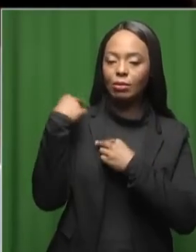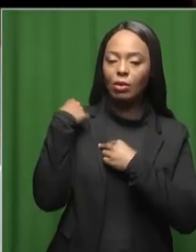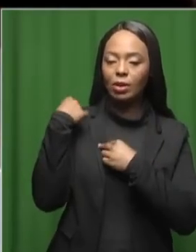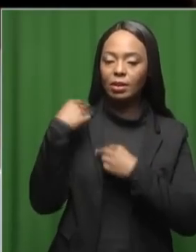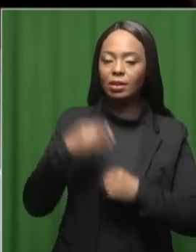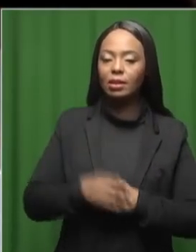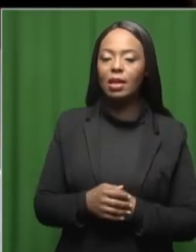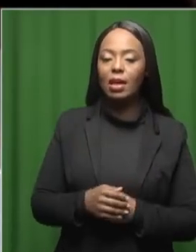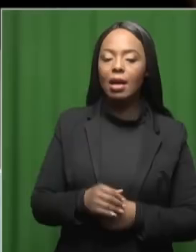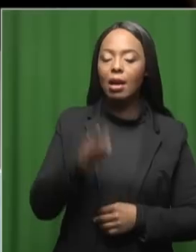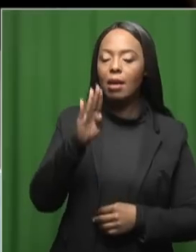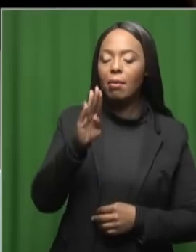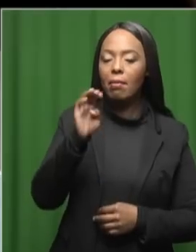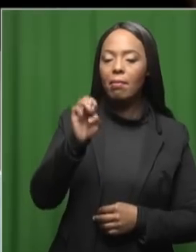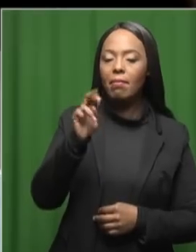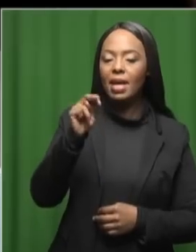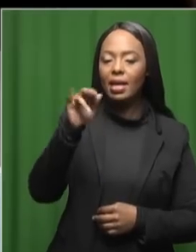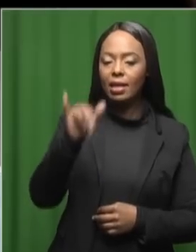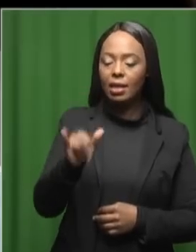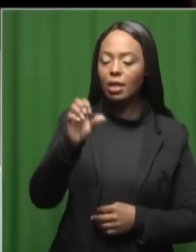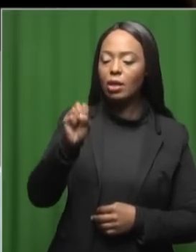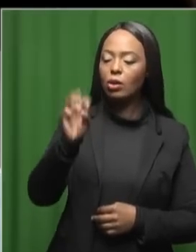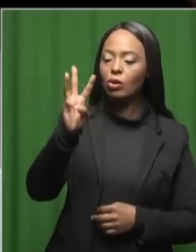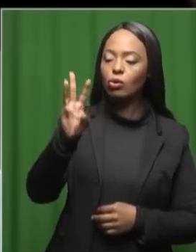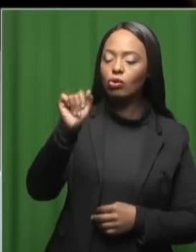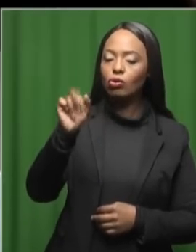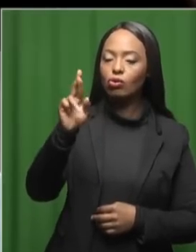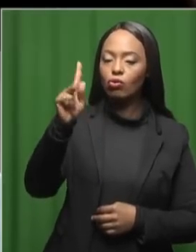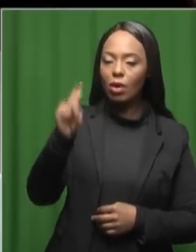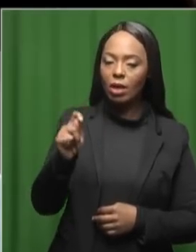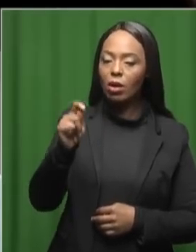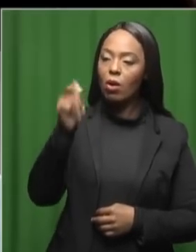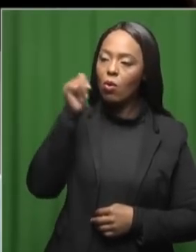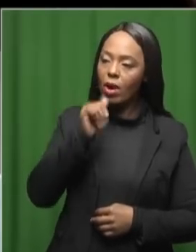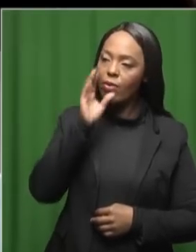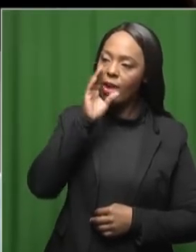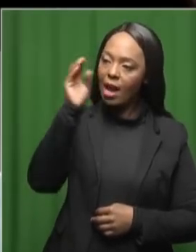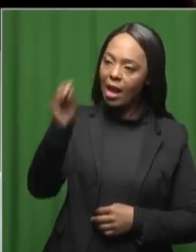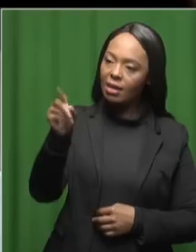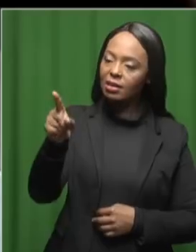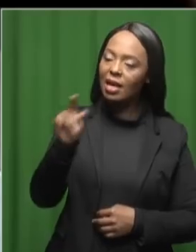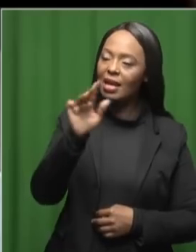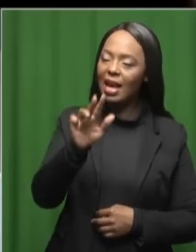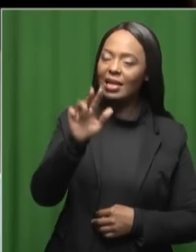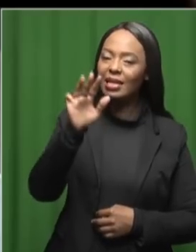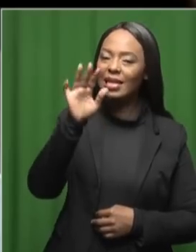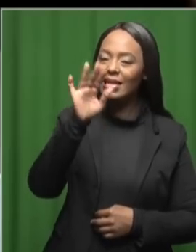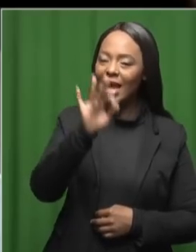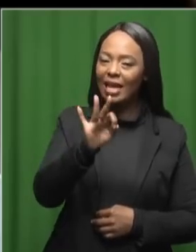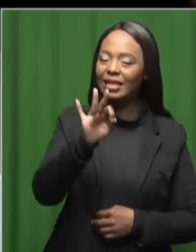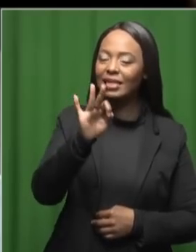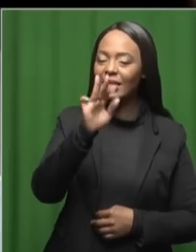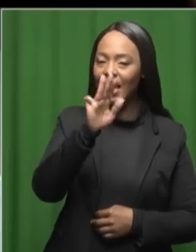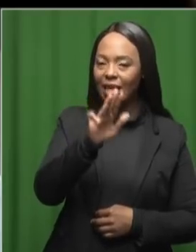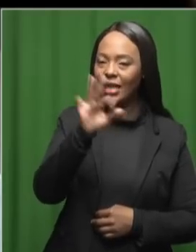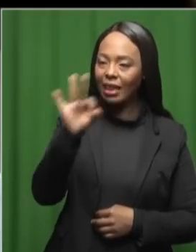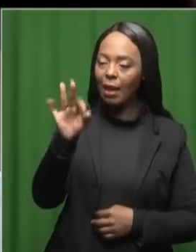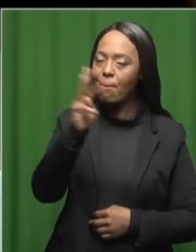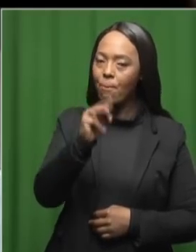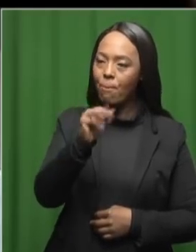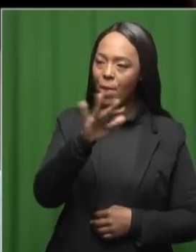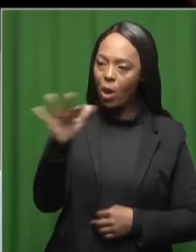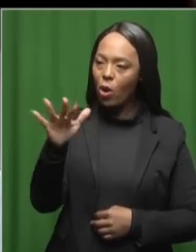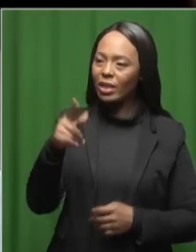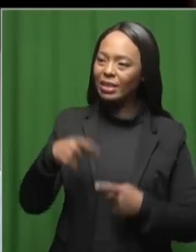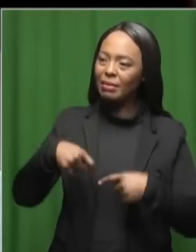department, Bernice Swart. You know, when she heard or when she was asked about the 93 million that was spent on executive officials' residences, her response